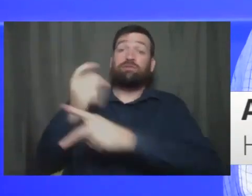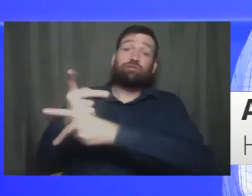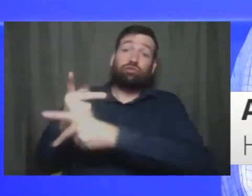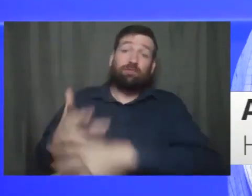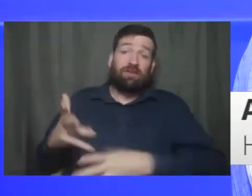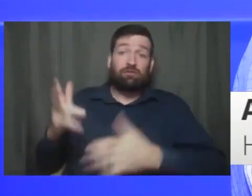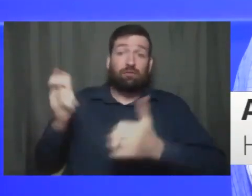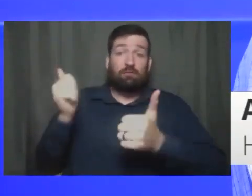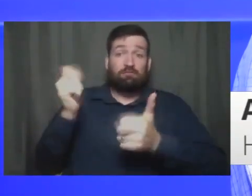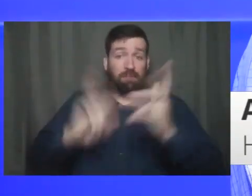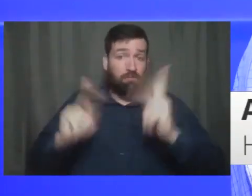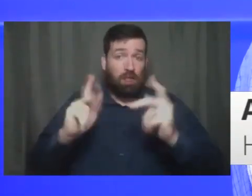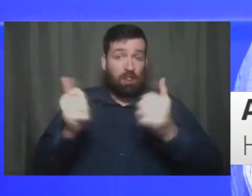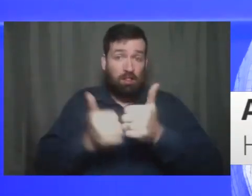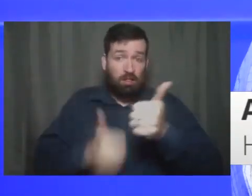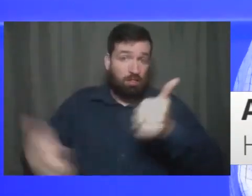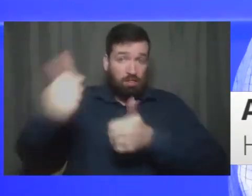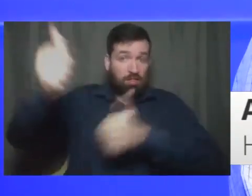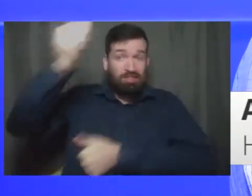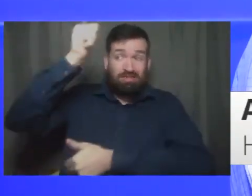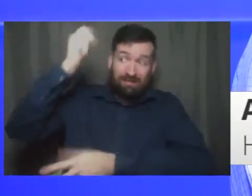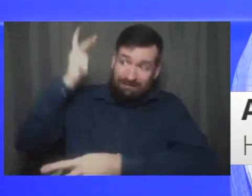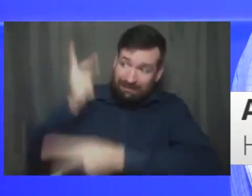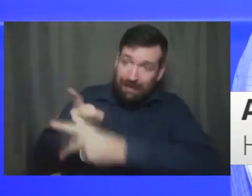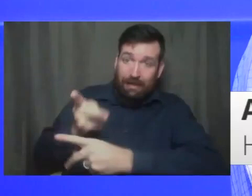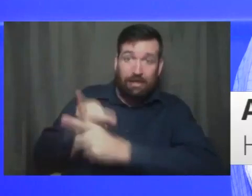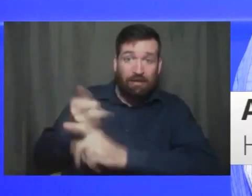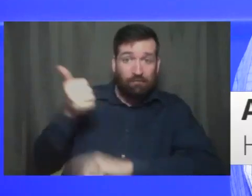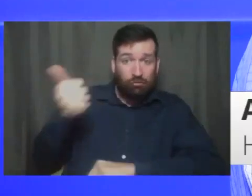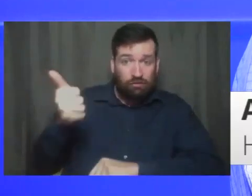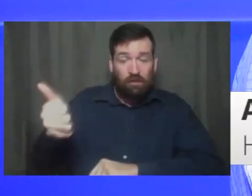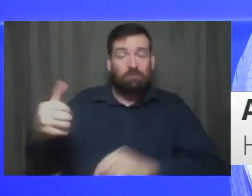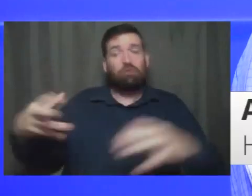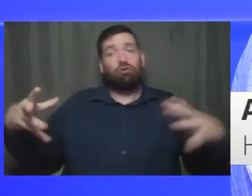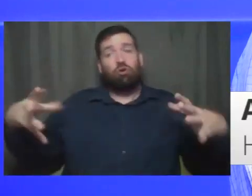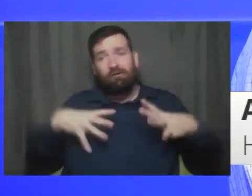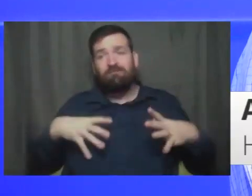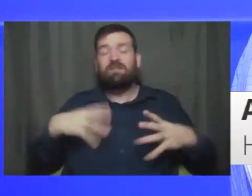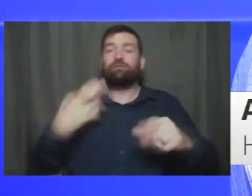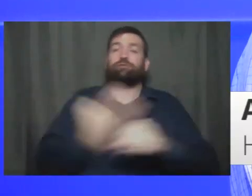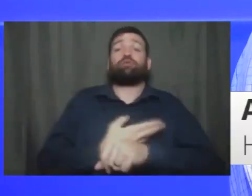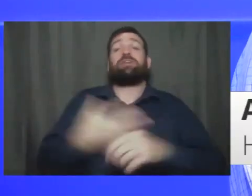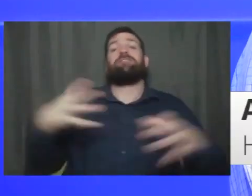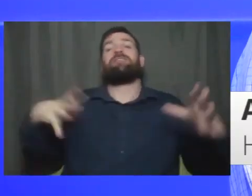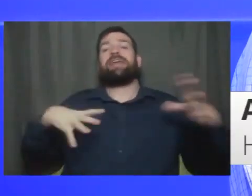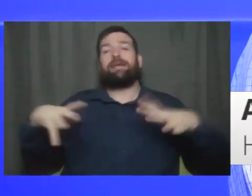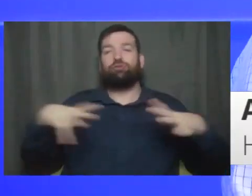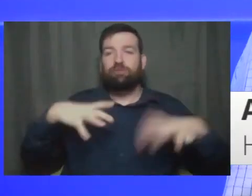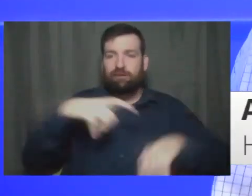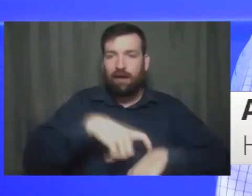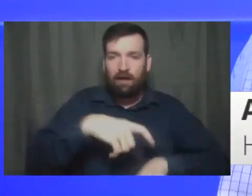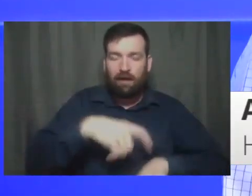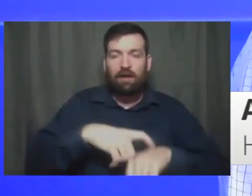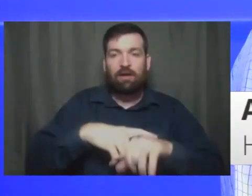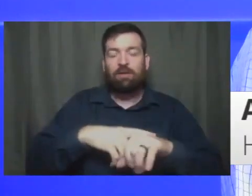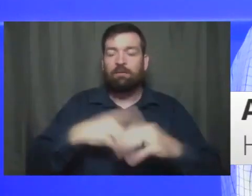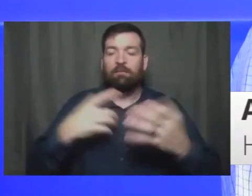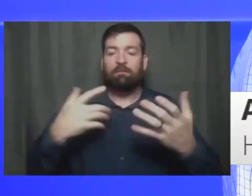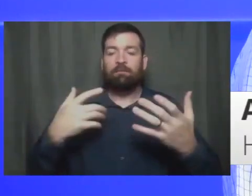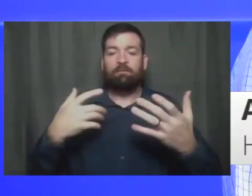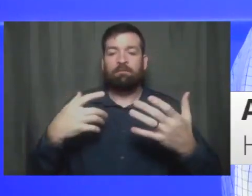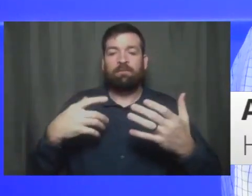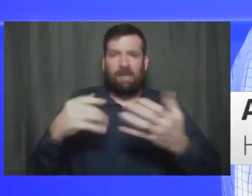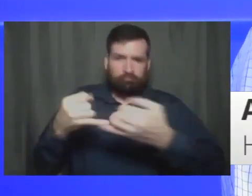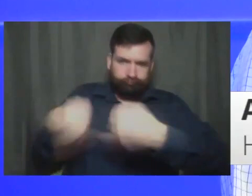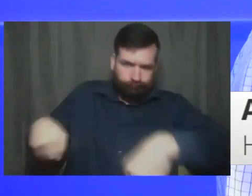are modeling taking care of yourself, taking actual vacation days, using your vacation days, and and cutting that off, then